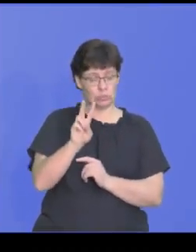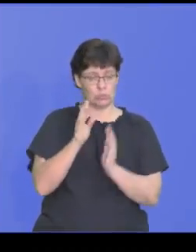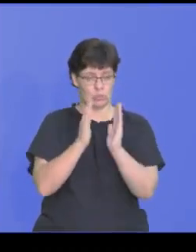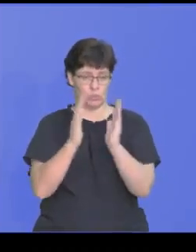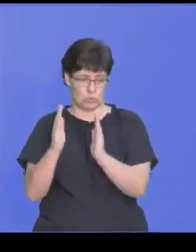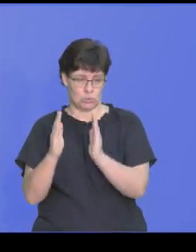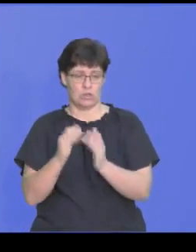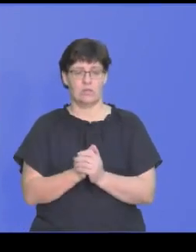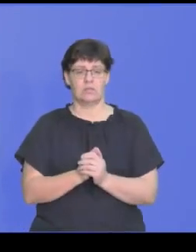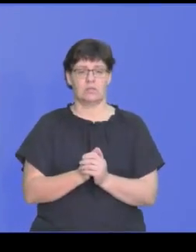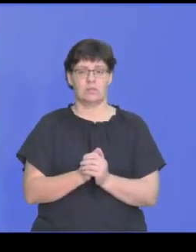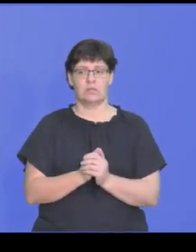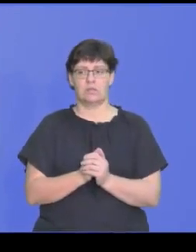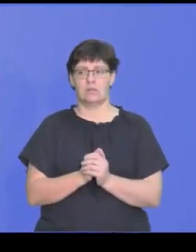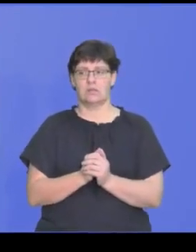So it was